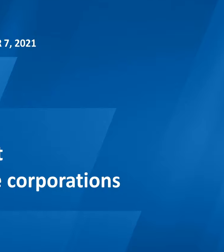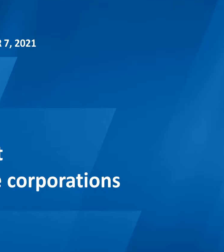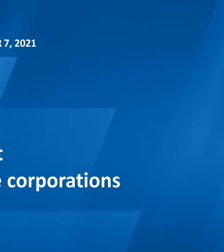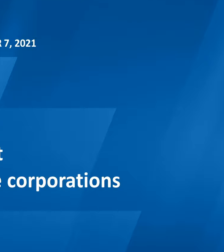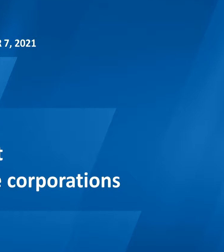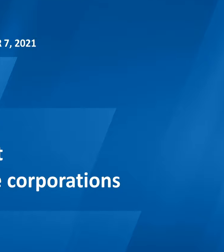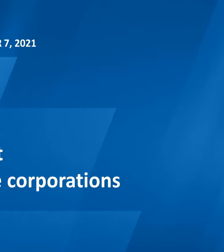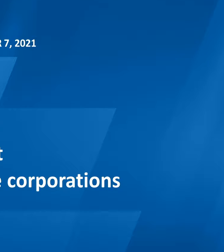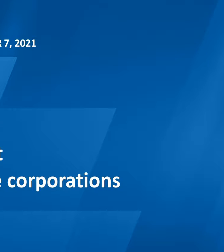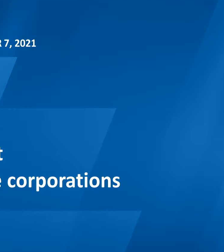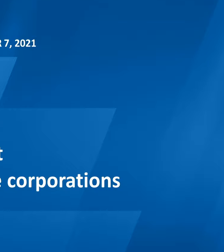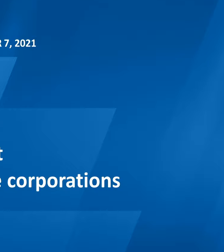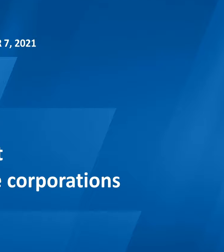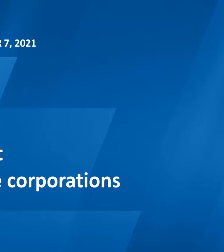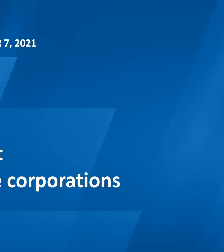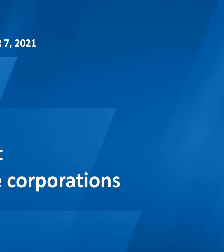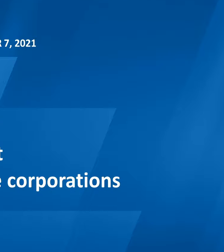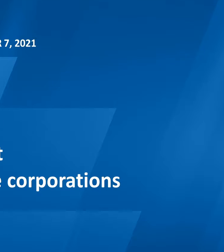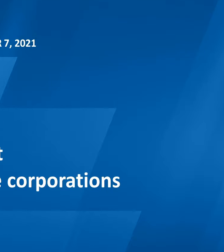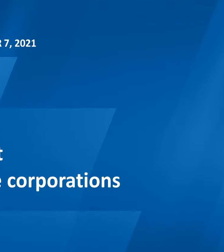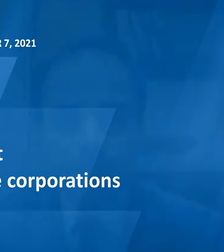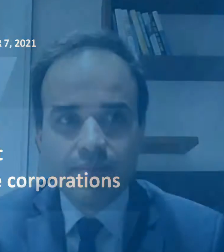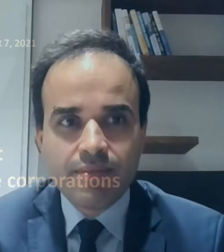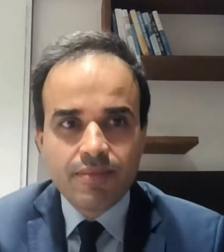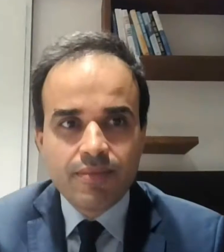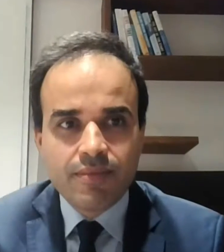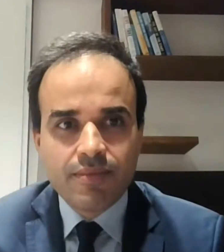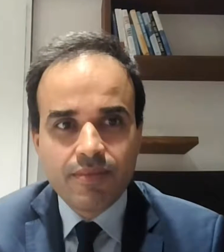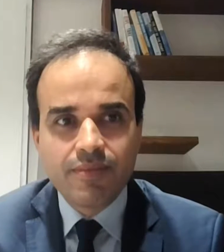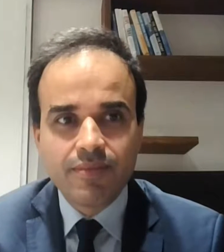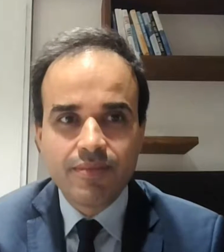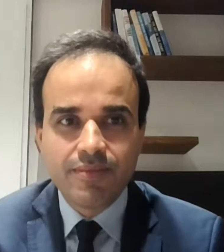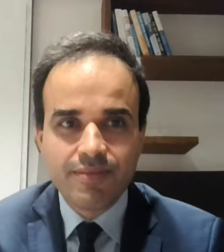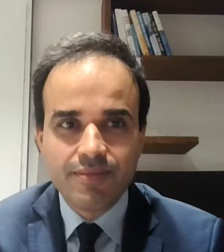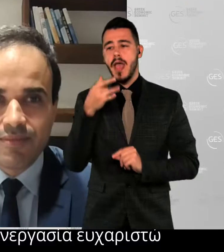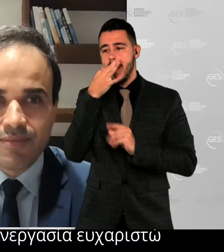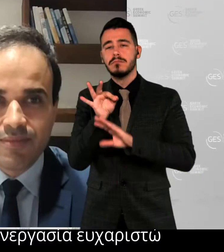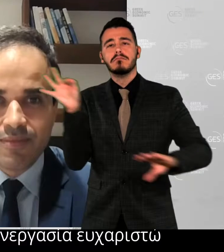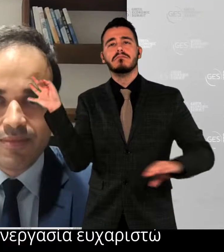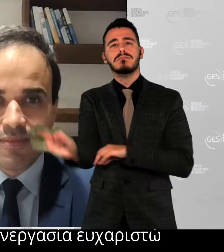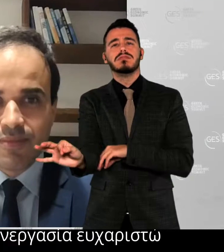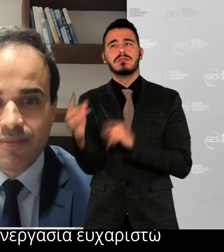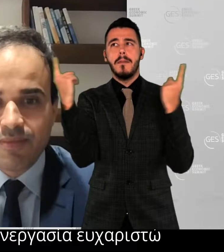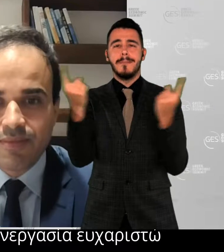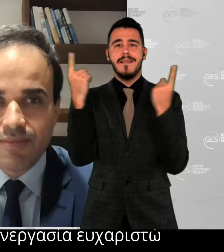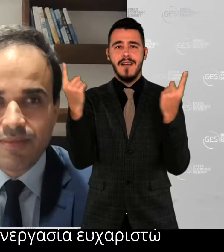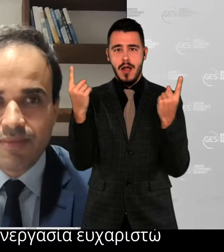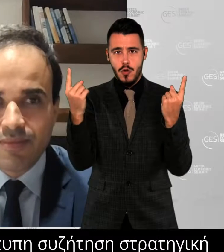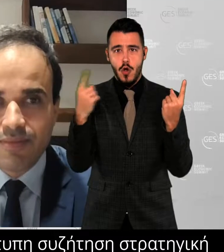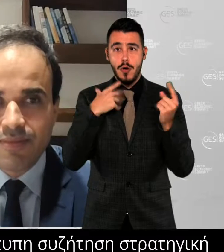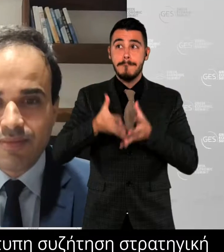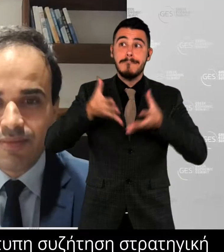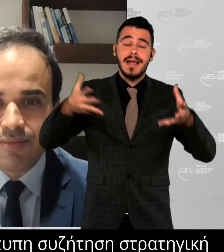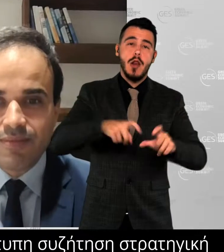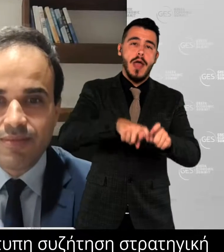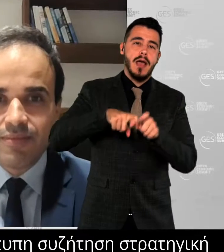Strategy for large corporation. With us is Mr. Simon Connell, Global Head of Sustainability Strategy, Standard Chartered